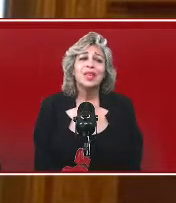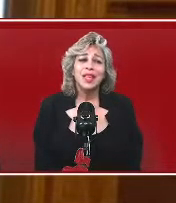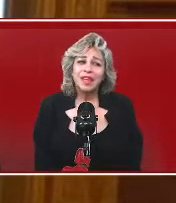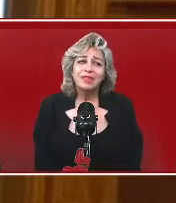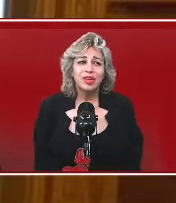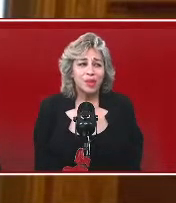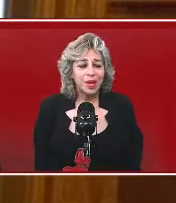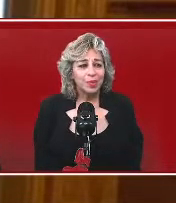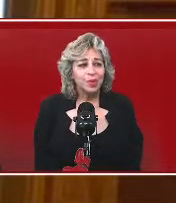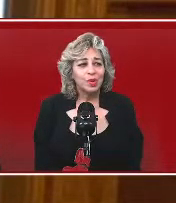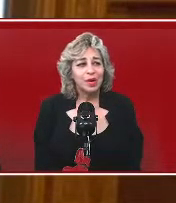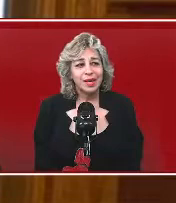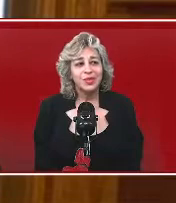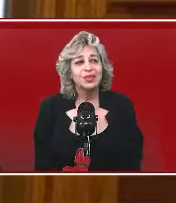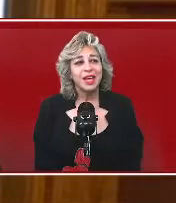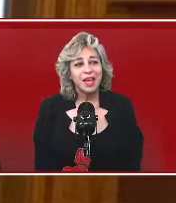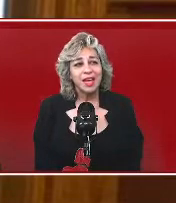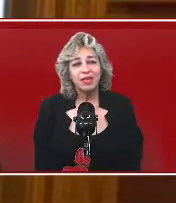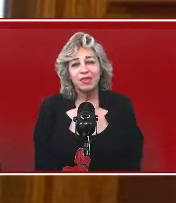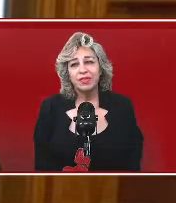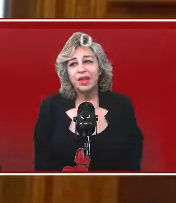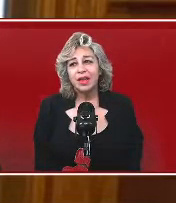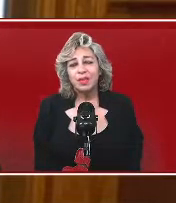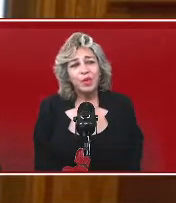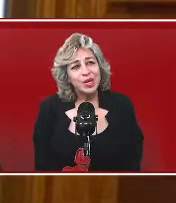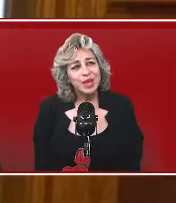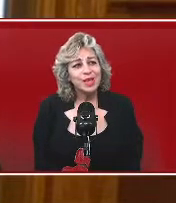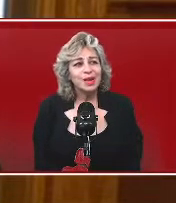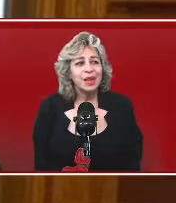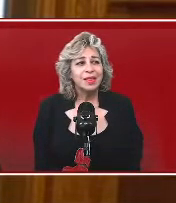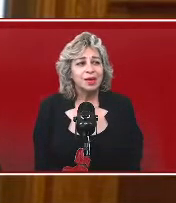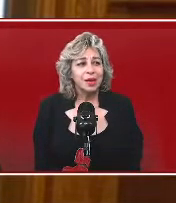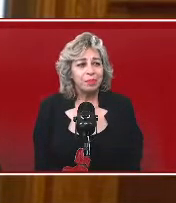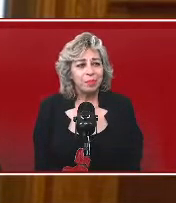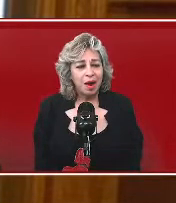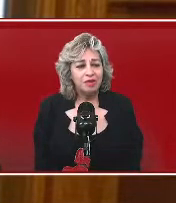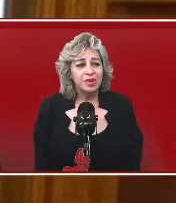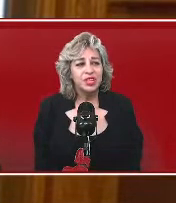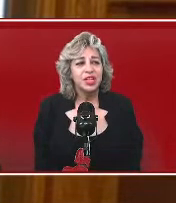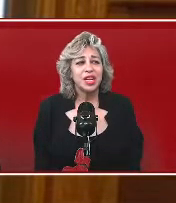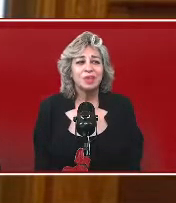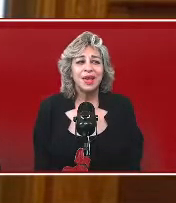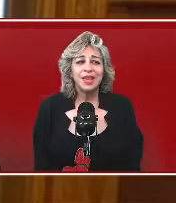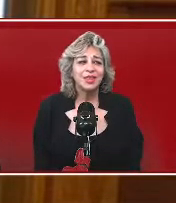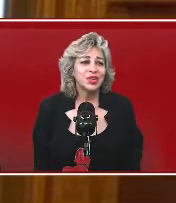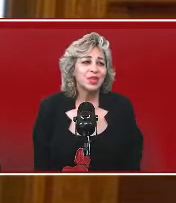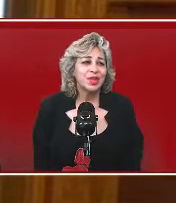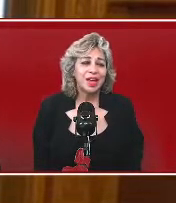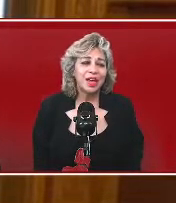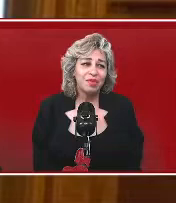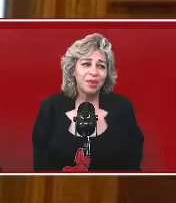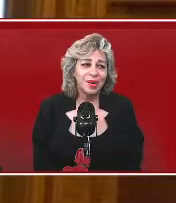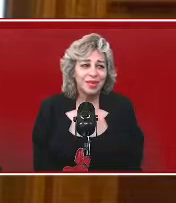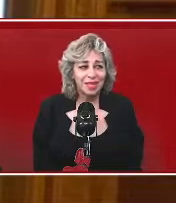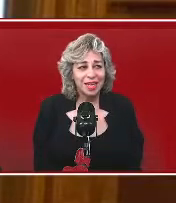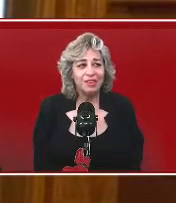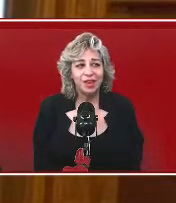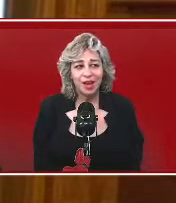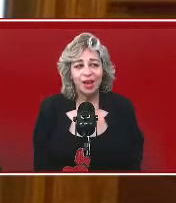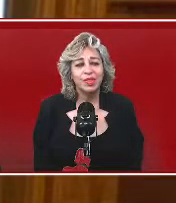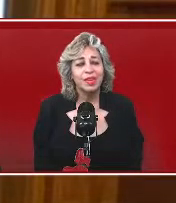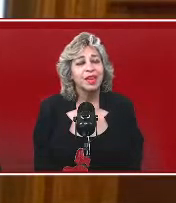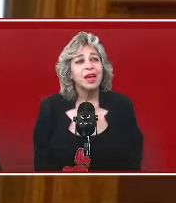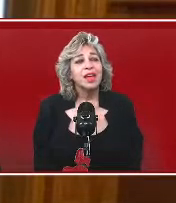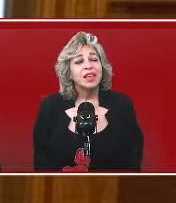to really love your people and to take care of particularly the impoverished and making sure that everyone is safe